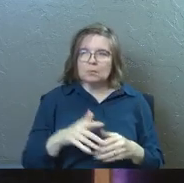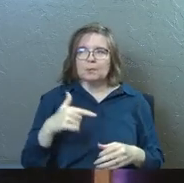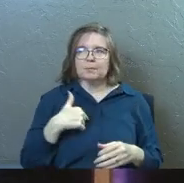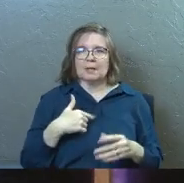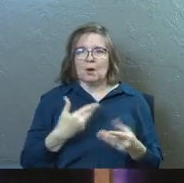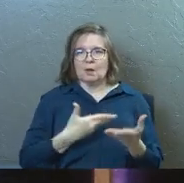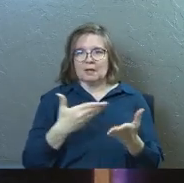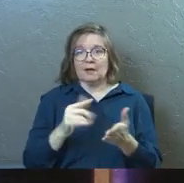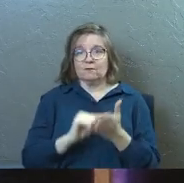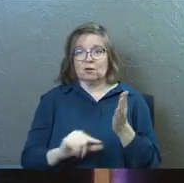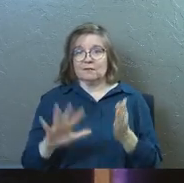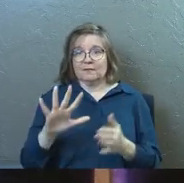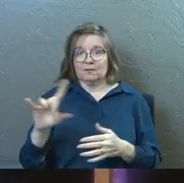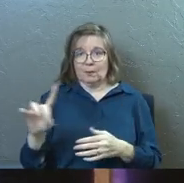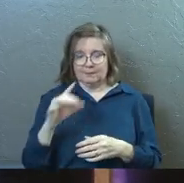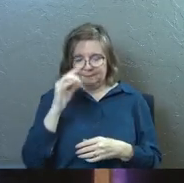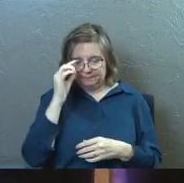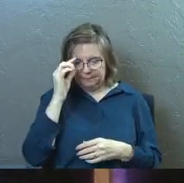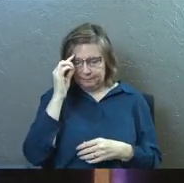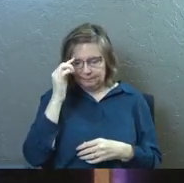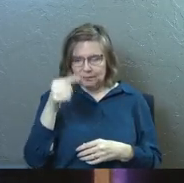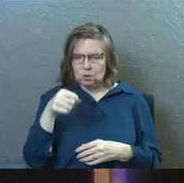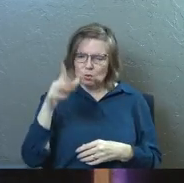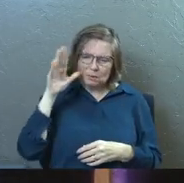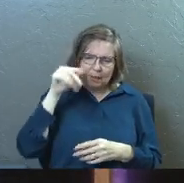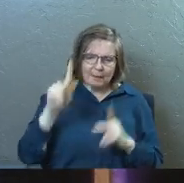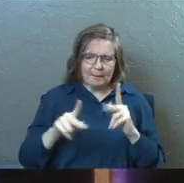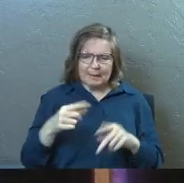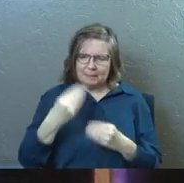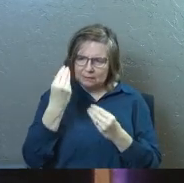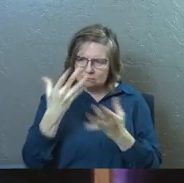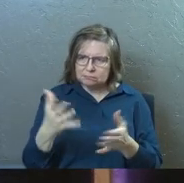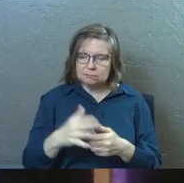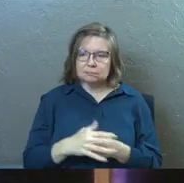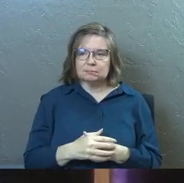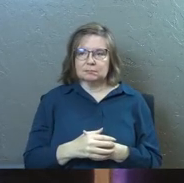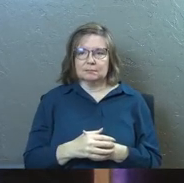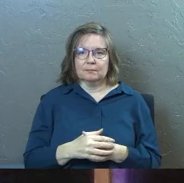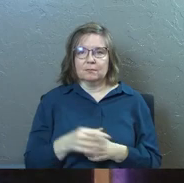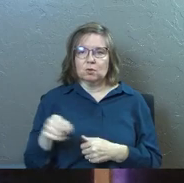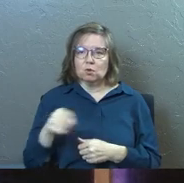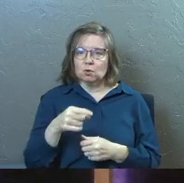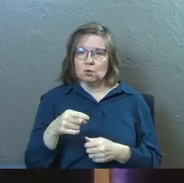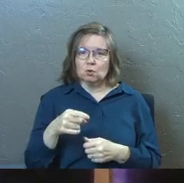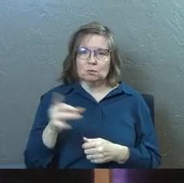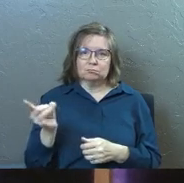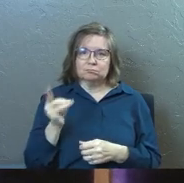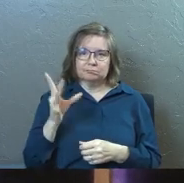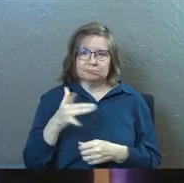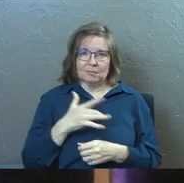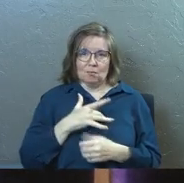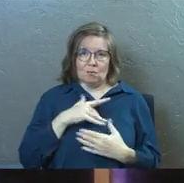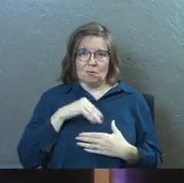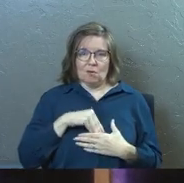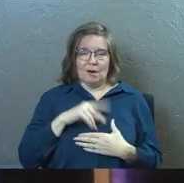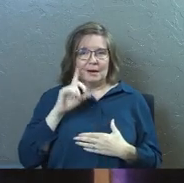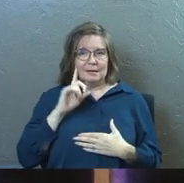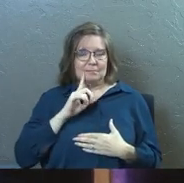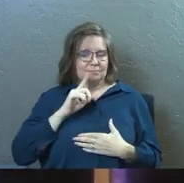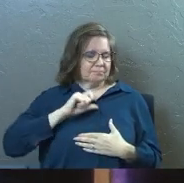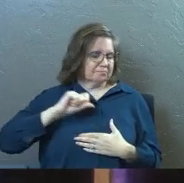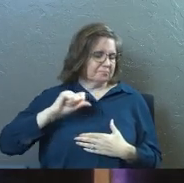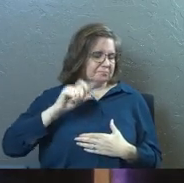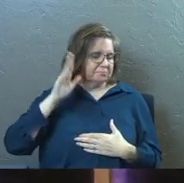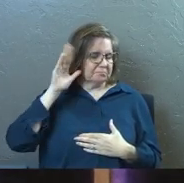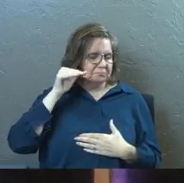to deliver you at verse 51 here. You stubborn people, he says, you are heathen at heart and deaf to the